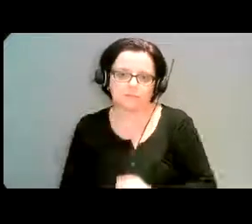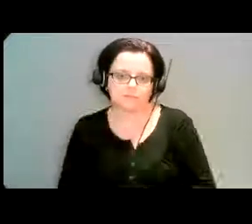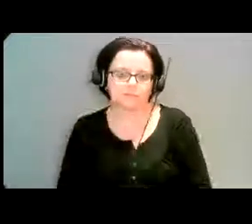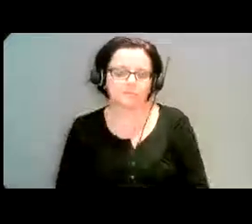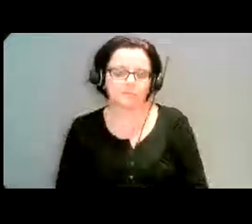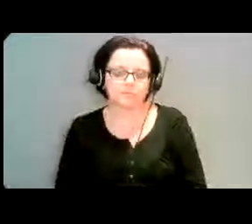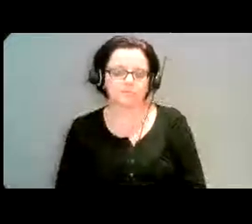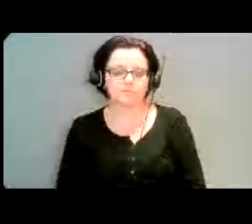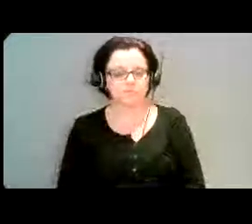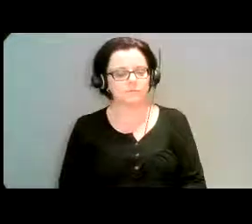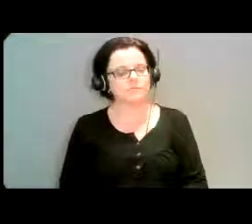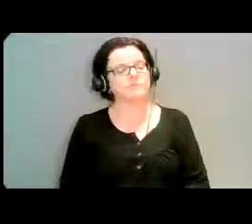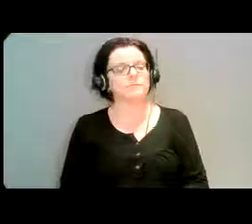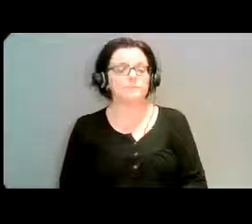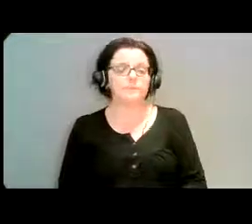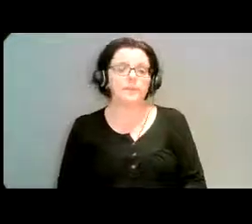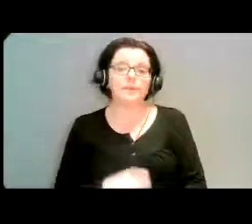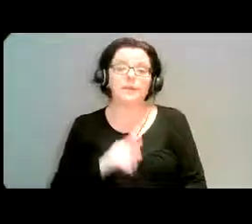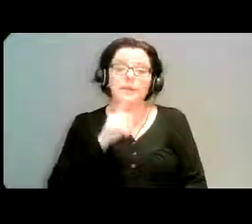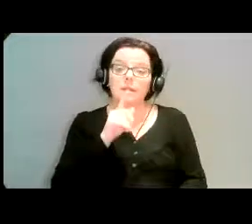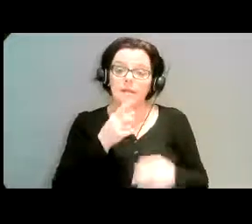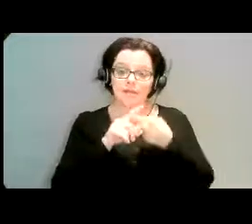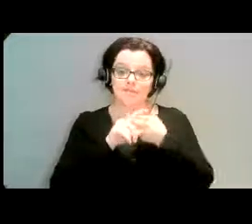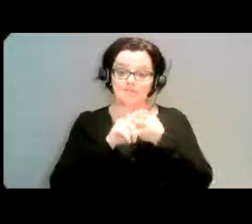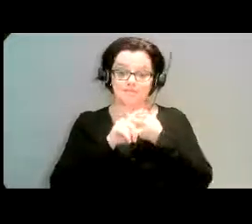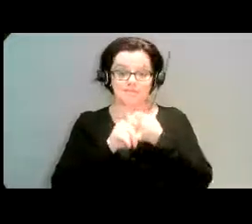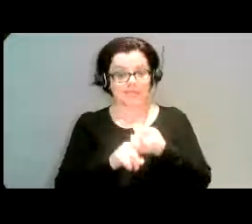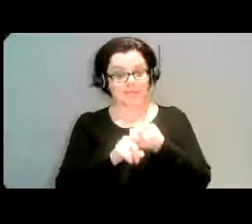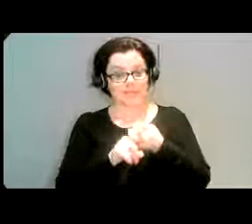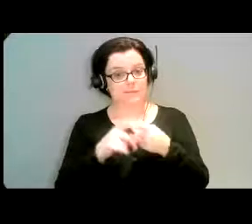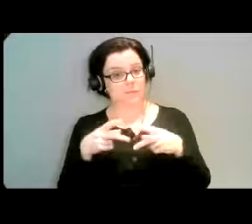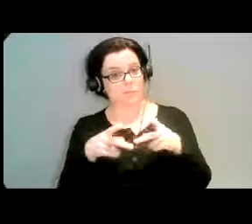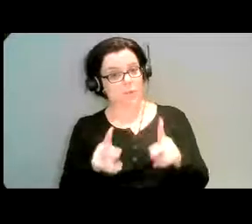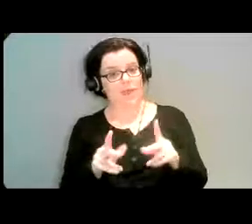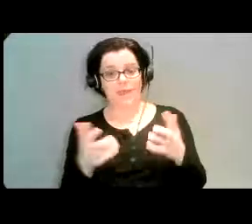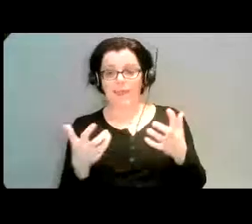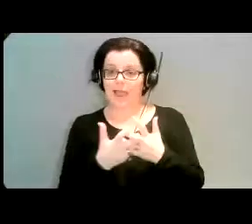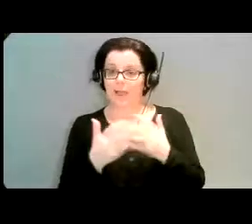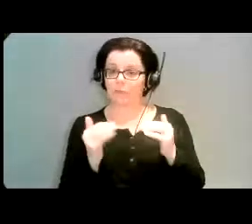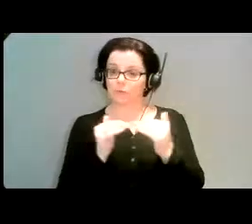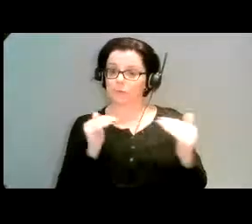It's also important that there is no fixed way of how needs are met.